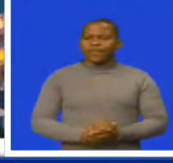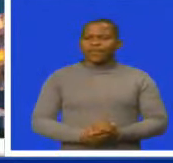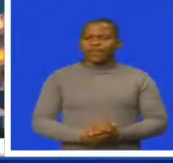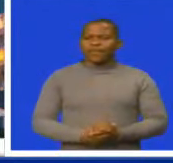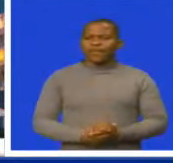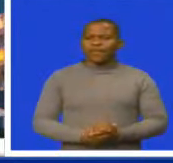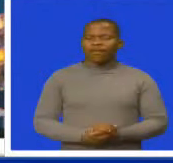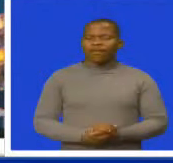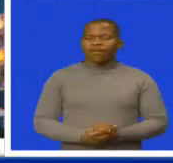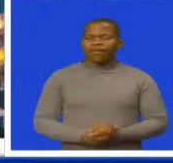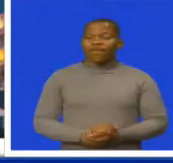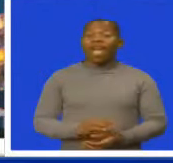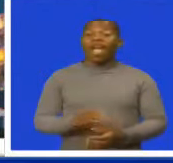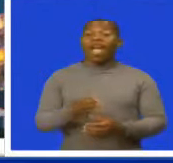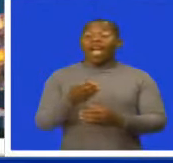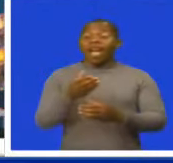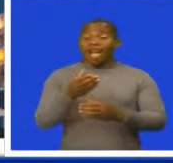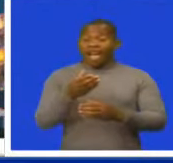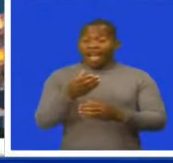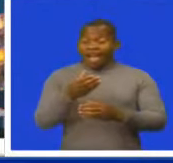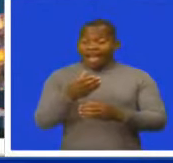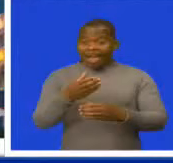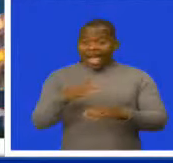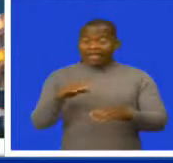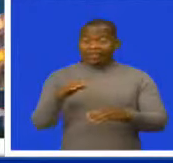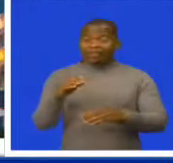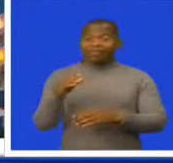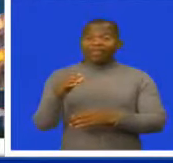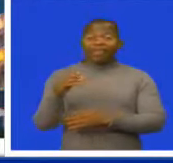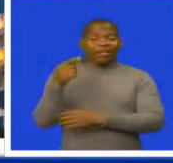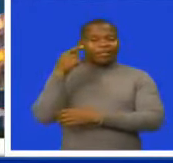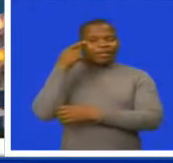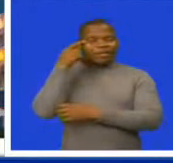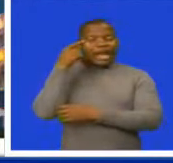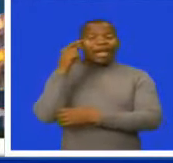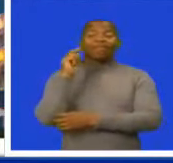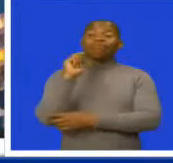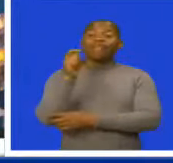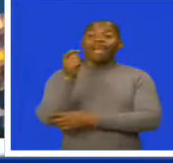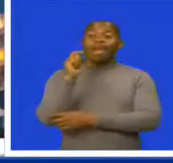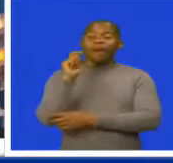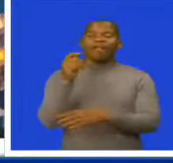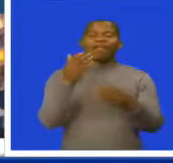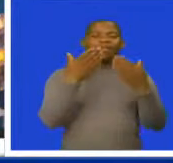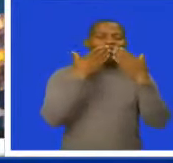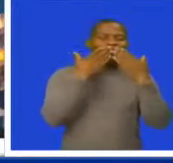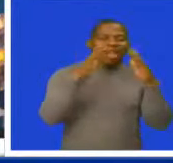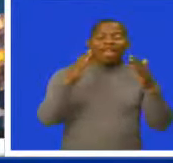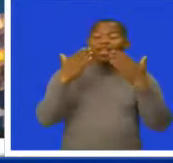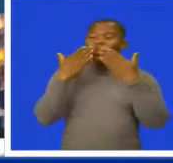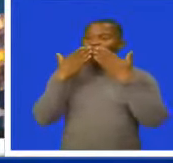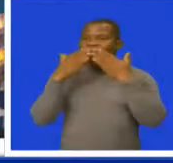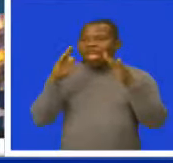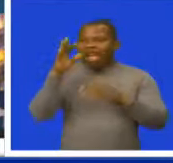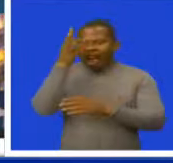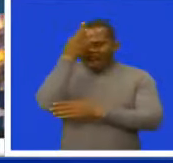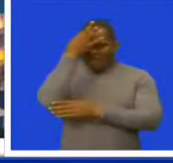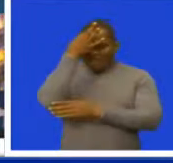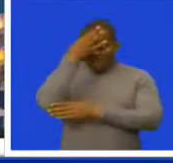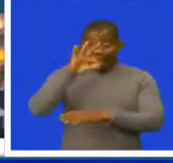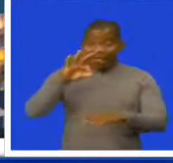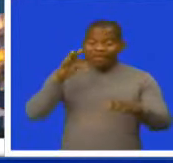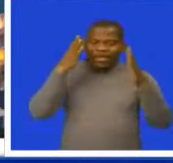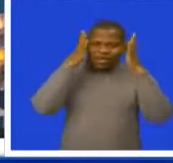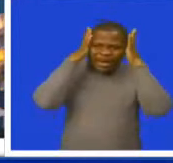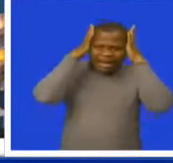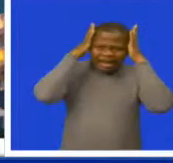Live leShayina sihlenge seTaiwan selinikelele uhulumende welive lakangwane ngemishina yekulekelela kuphefumula